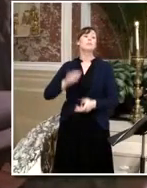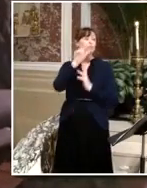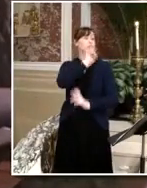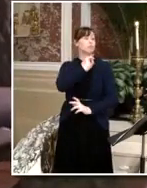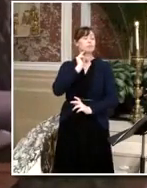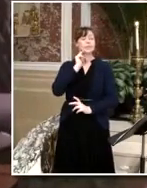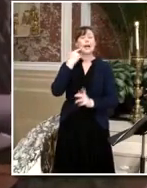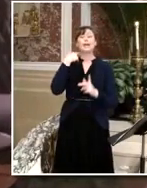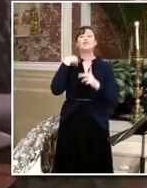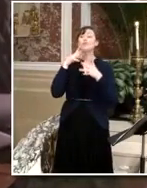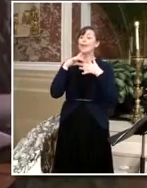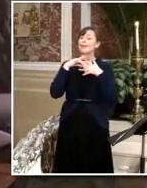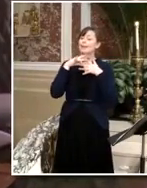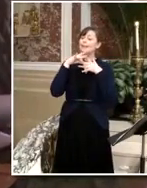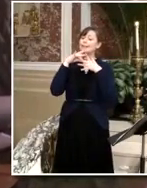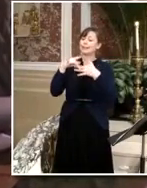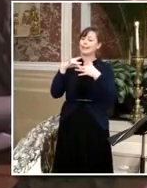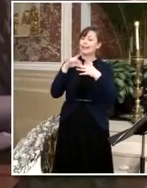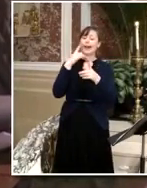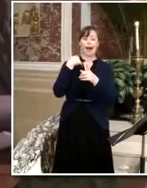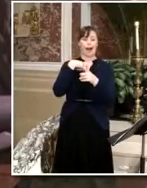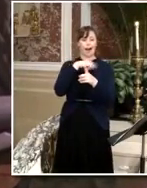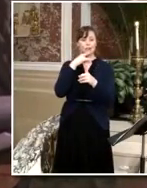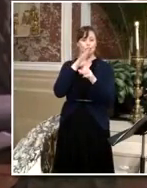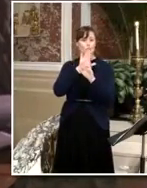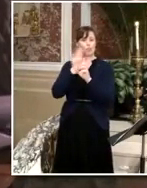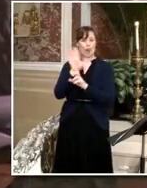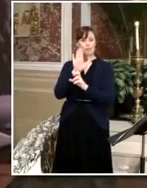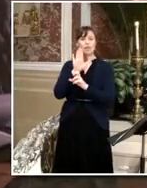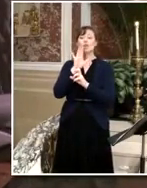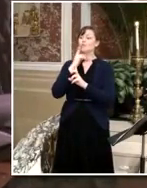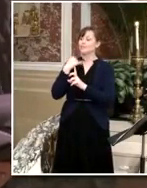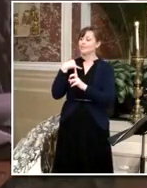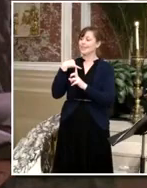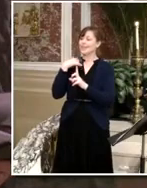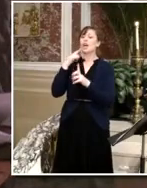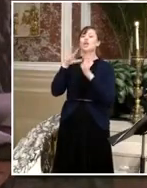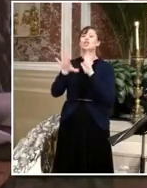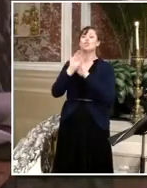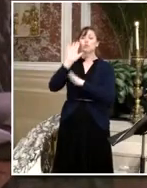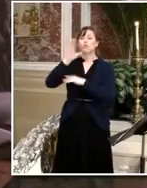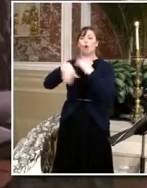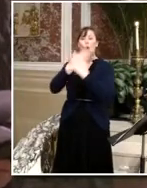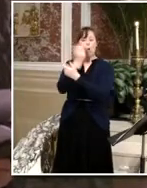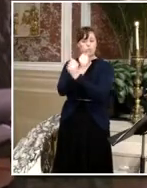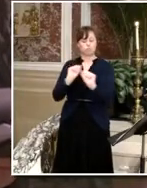they may lead you to him who is the source of salvation.